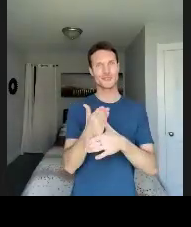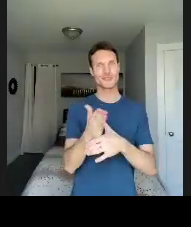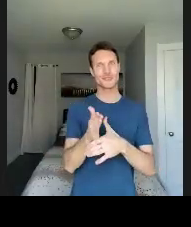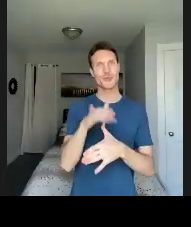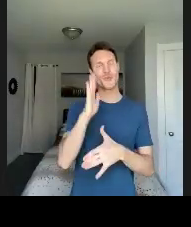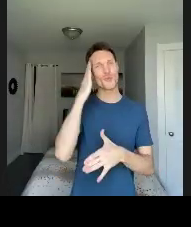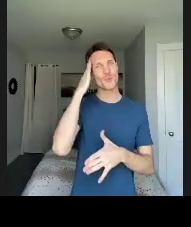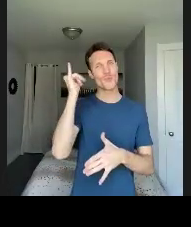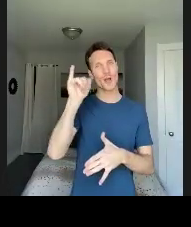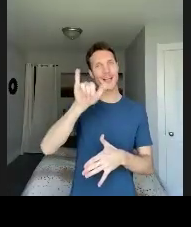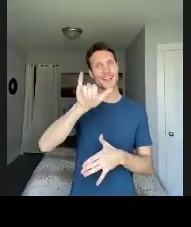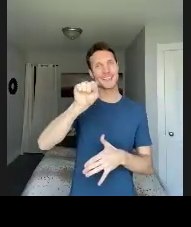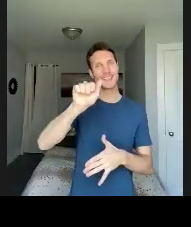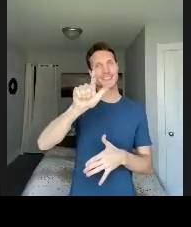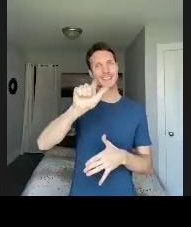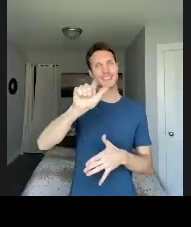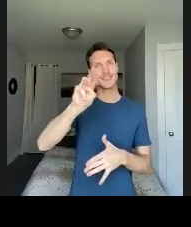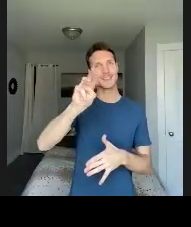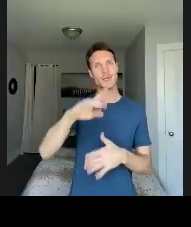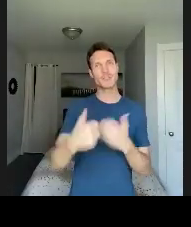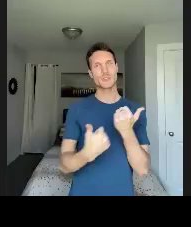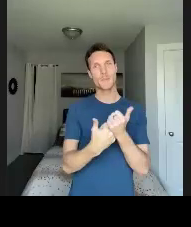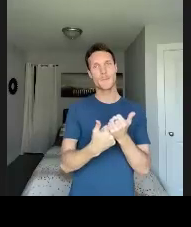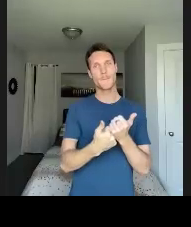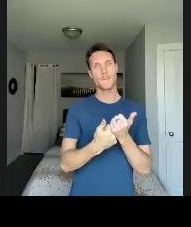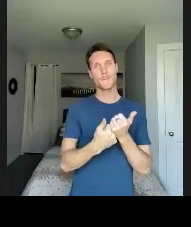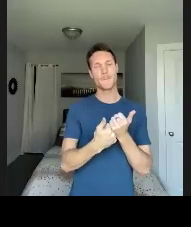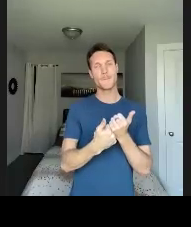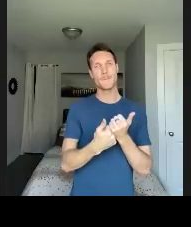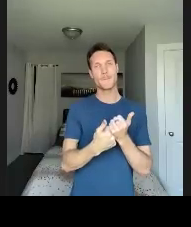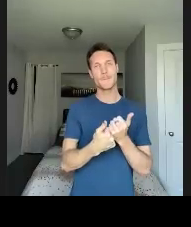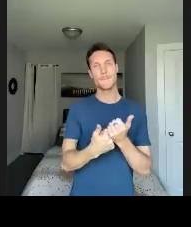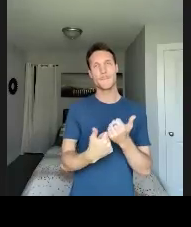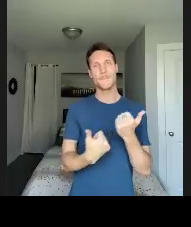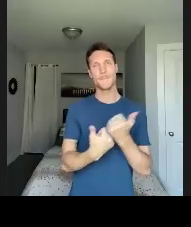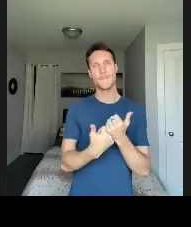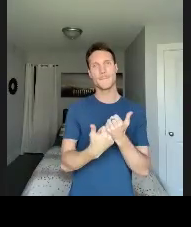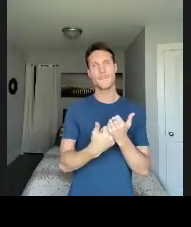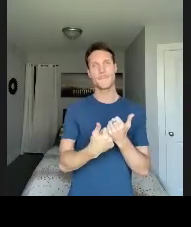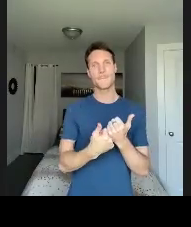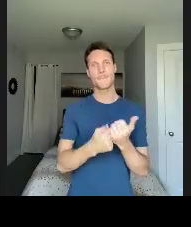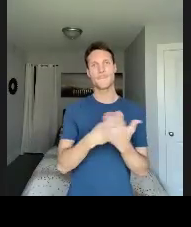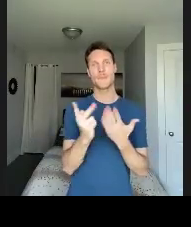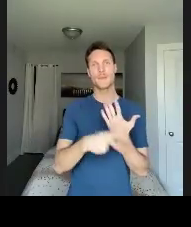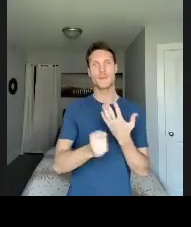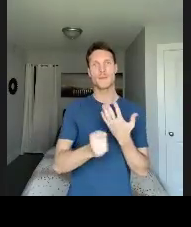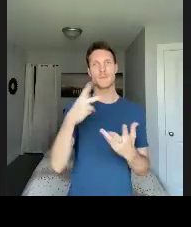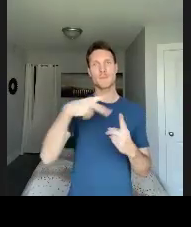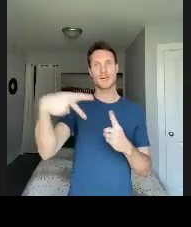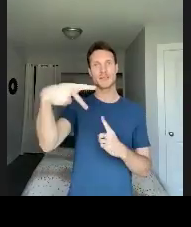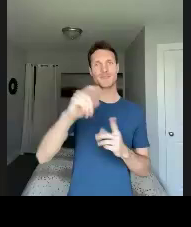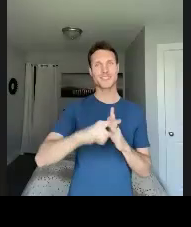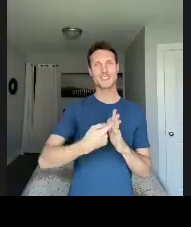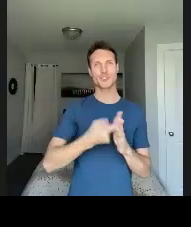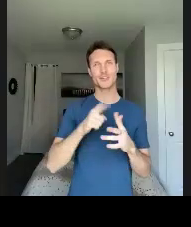our support specialist here for policy and program oversight. He started a few months ago, and many of you have